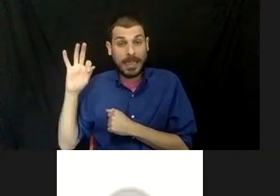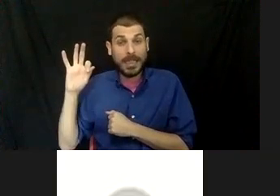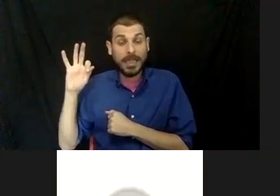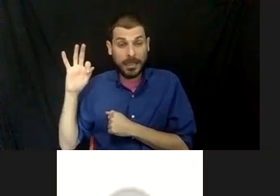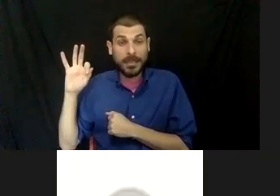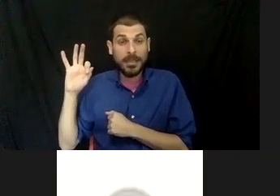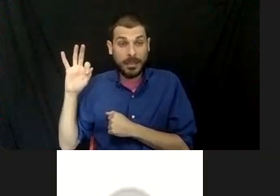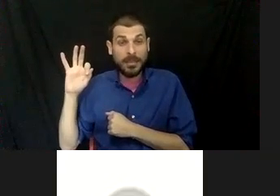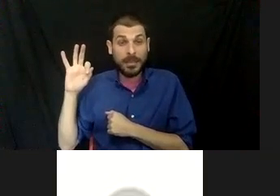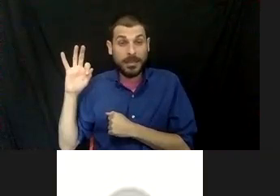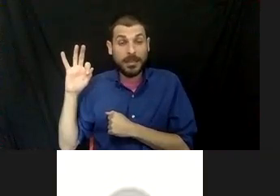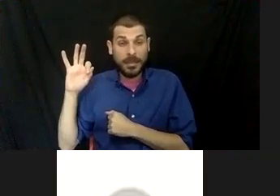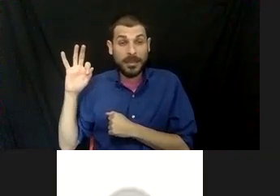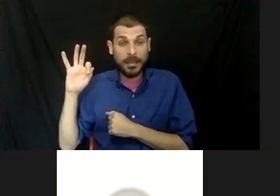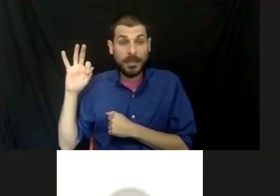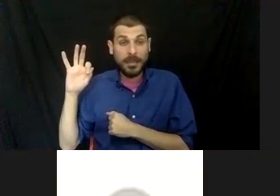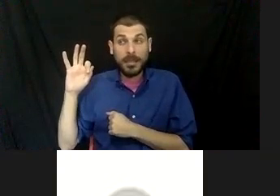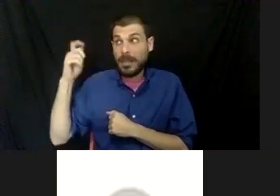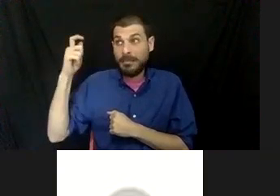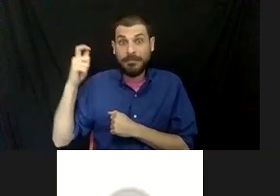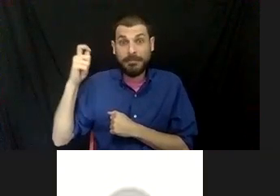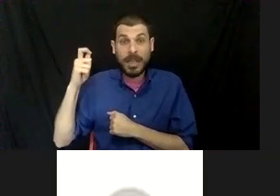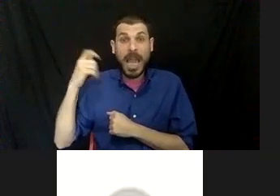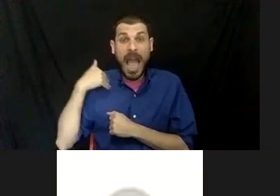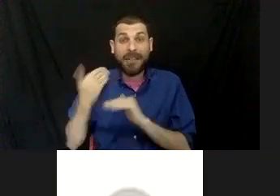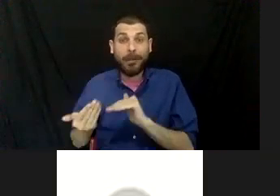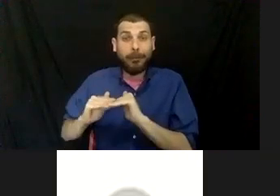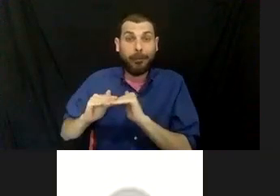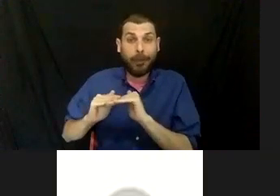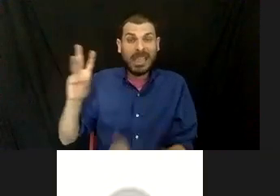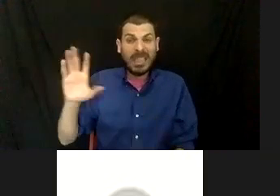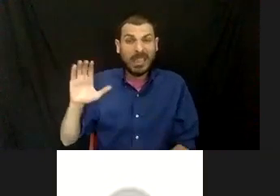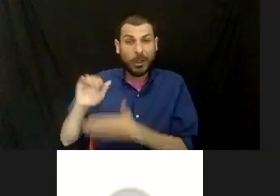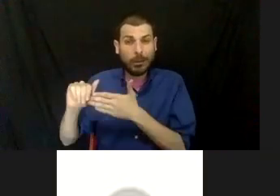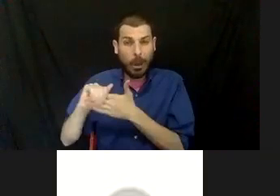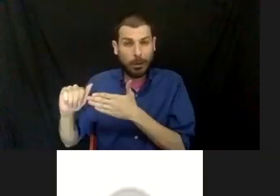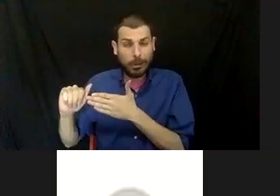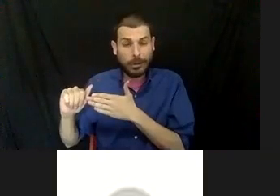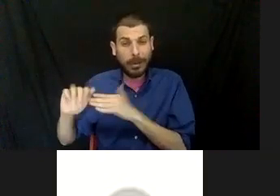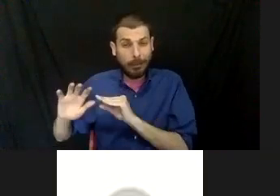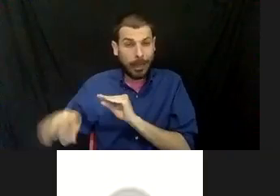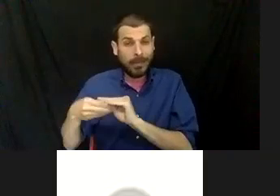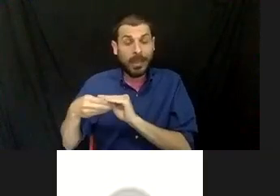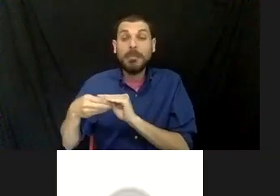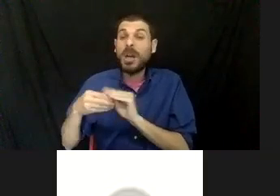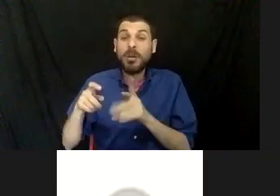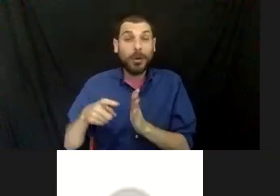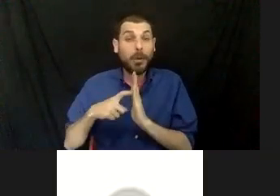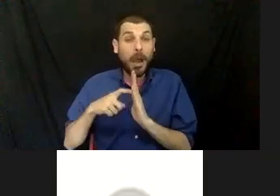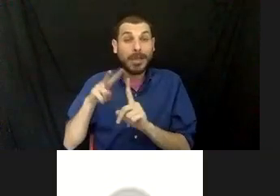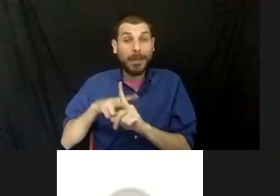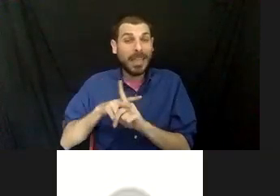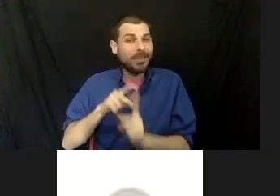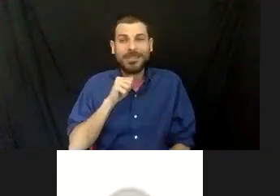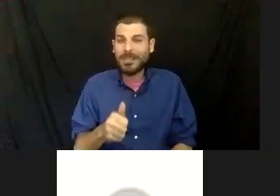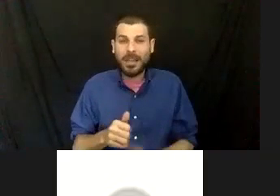extra $600 benefit. You don't have to submit a separate application for this benefit. If you've submitted